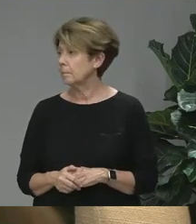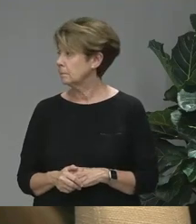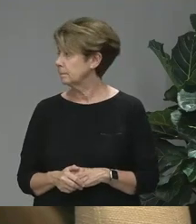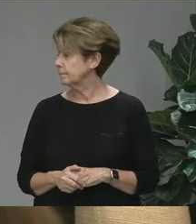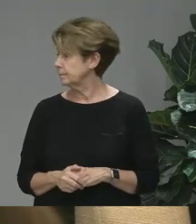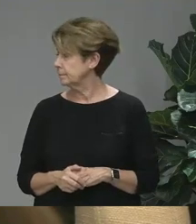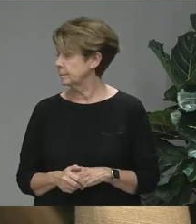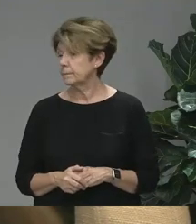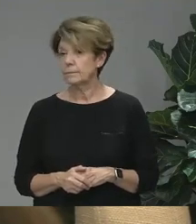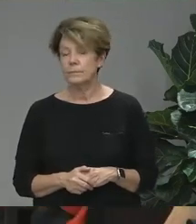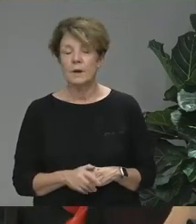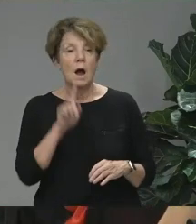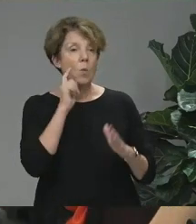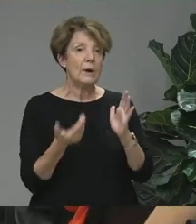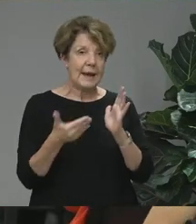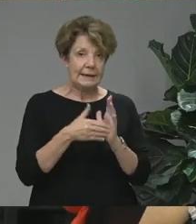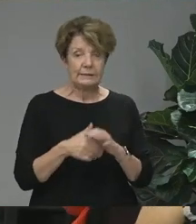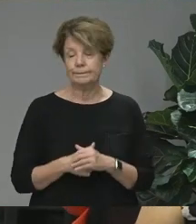And I would just add that